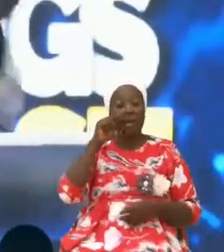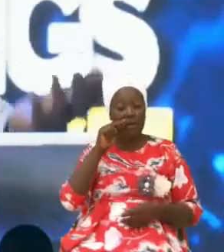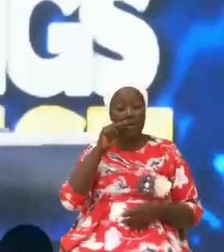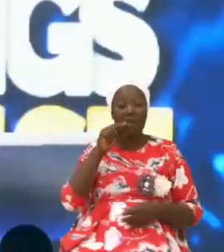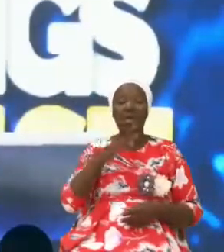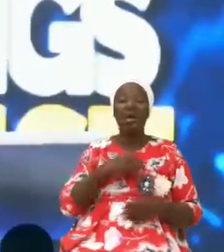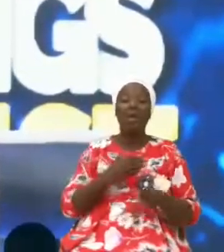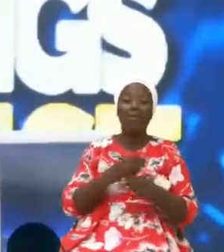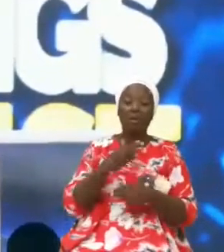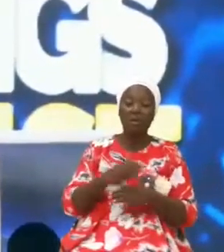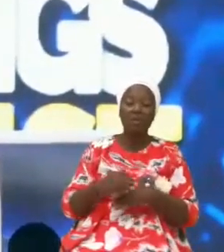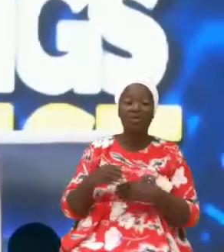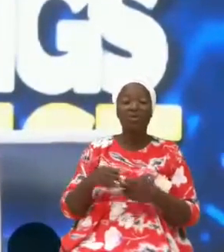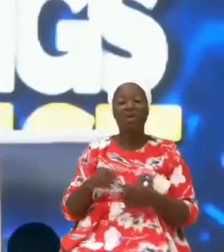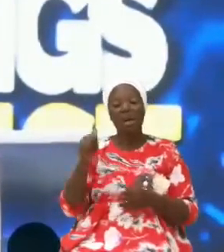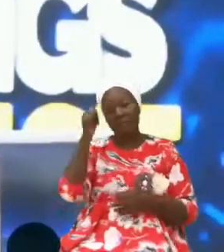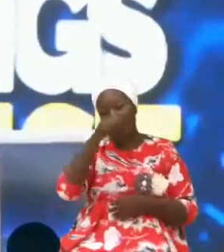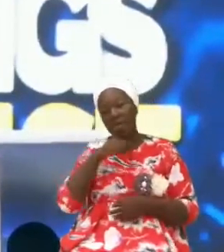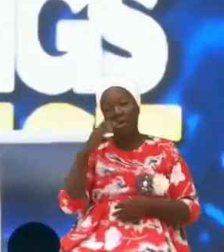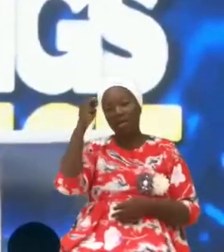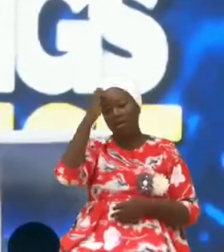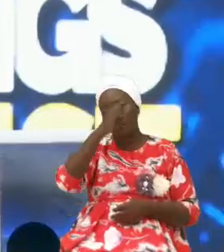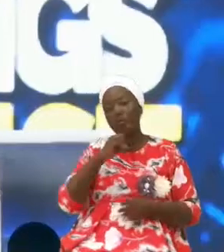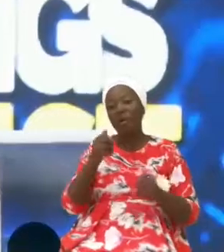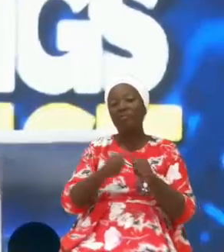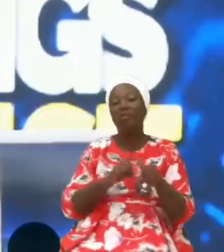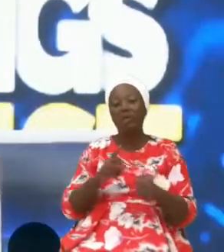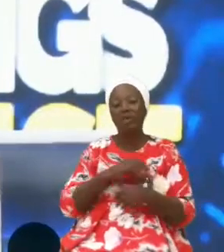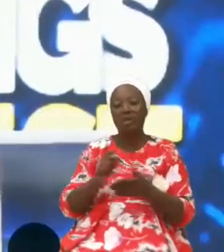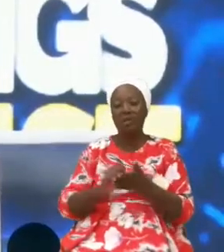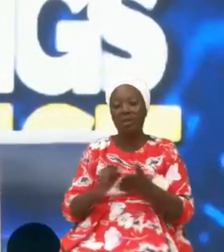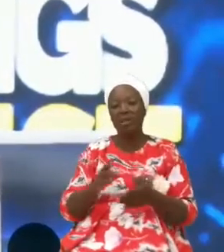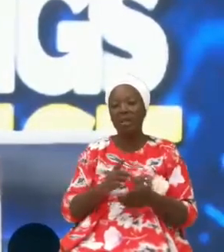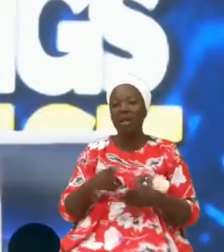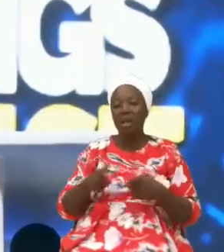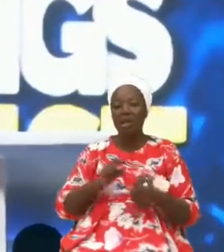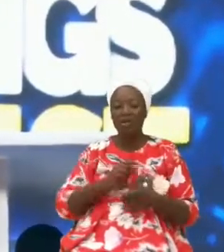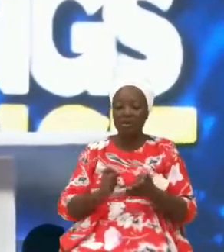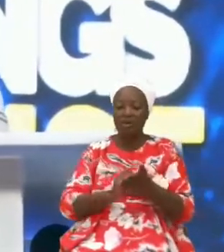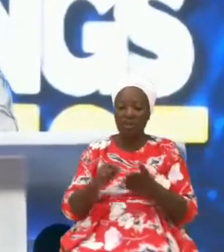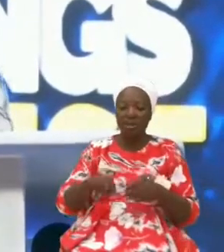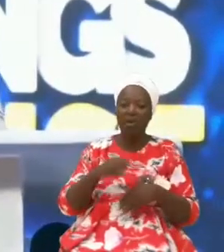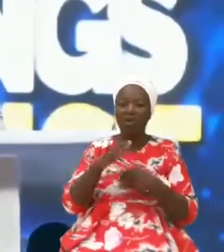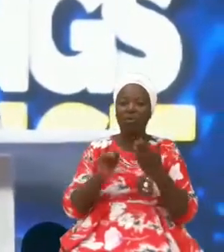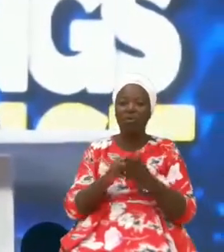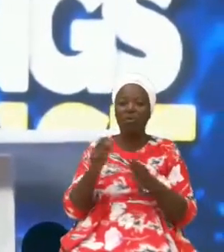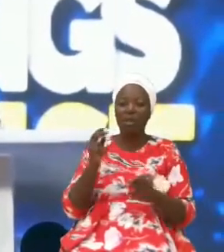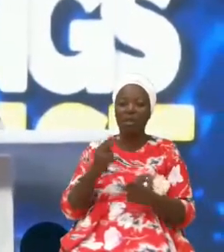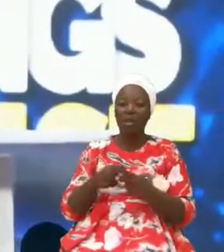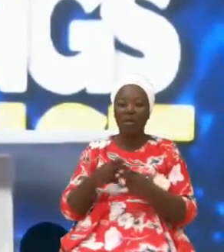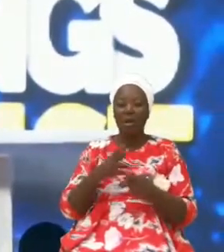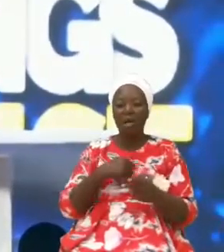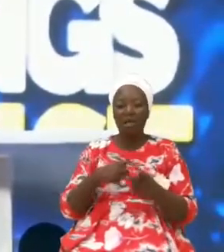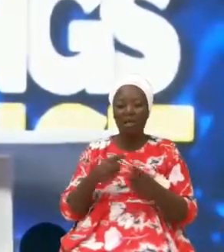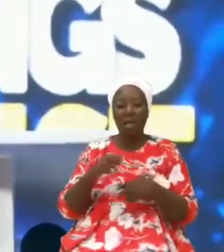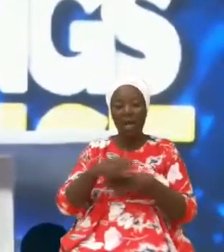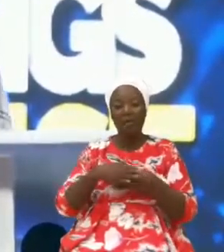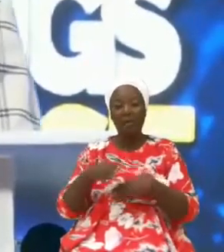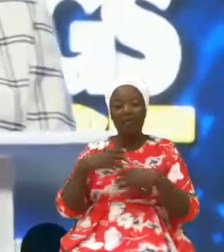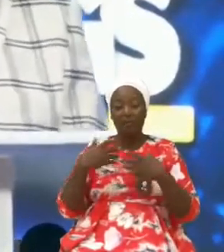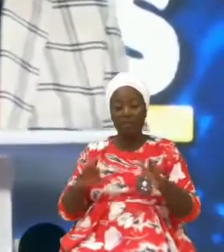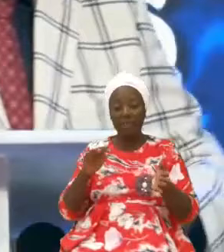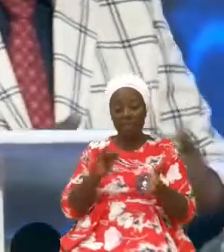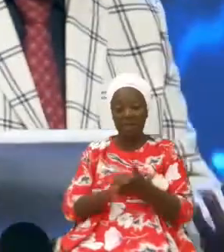and beyond Africa. Let's get those names right now. And then, after we finish